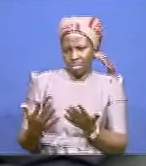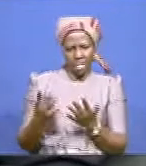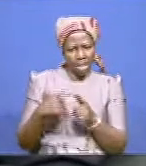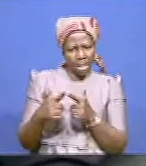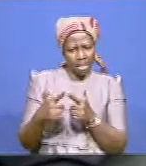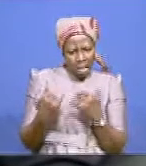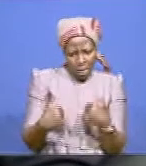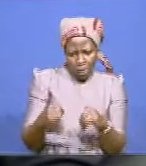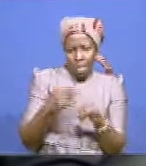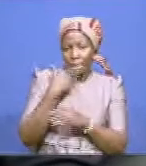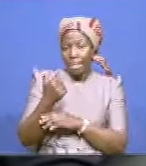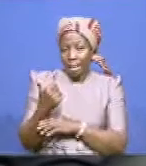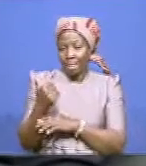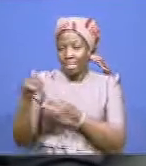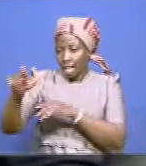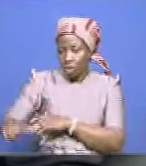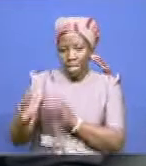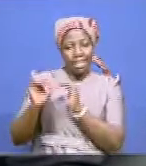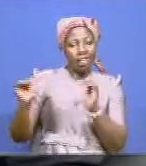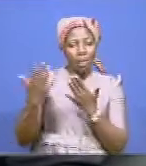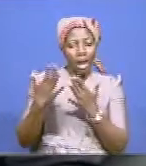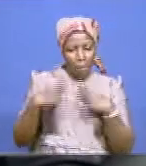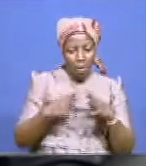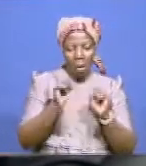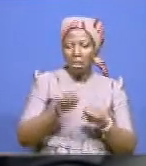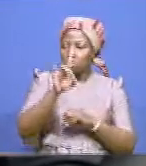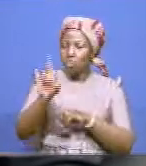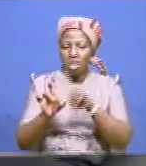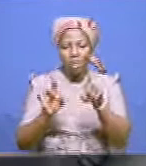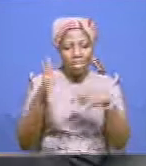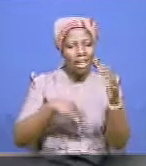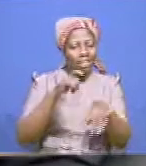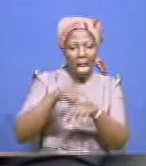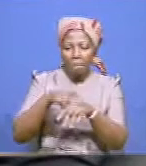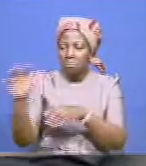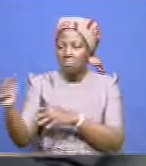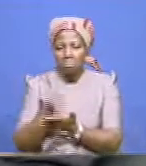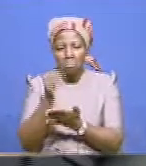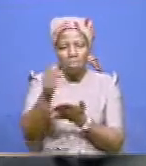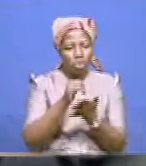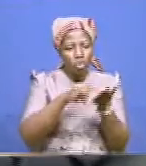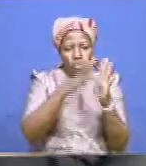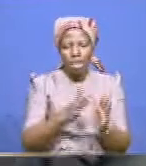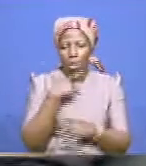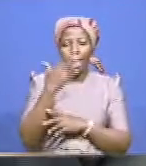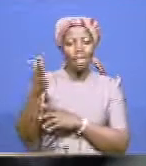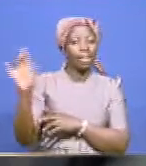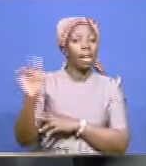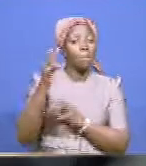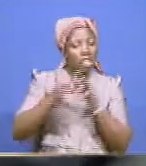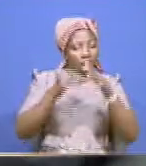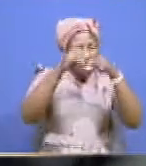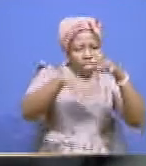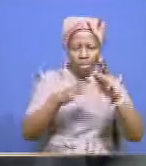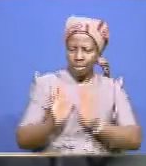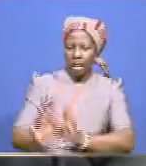implemented better at the lowest level where citizens can ask questions than when they are procured by contractors who are in Nairobi. And if they are devolved, leave it to the county